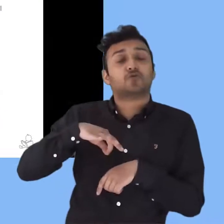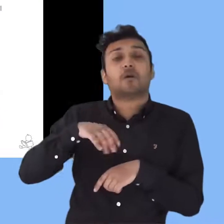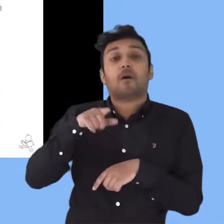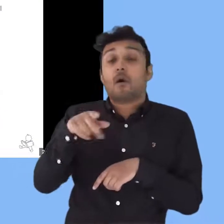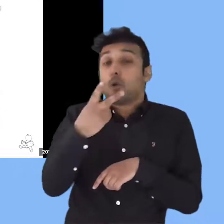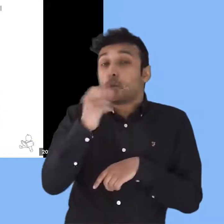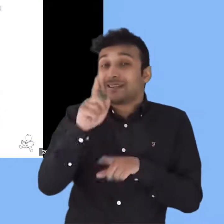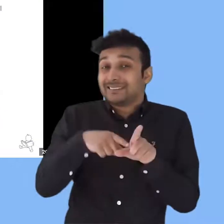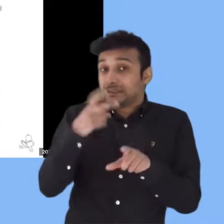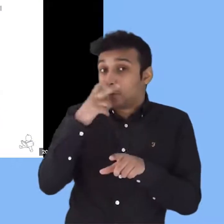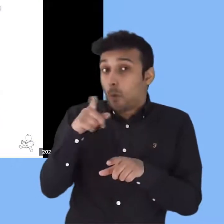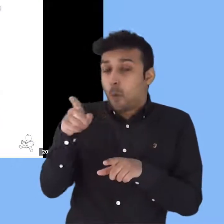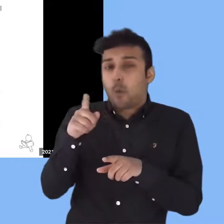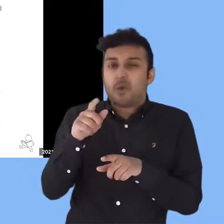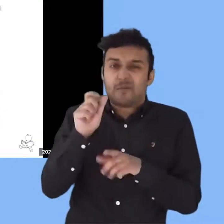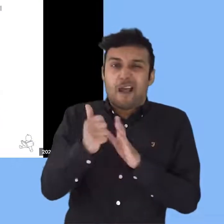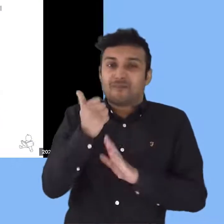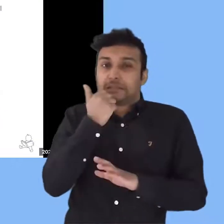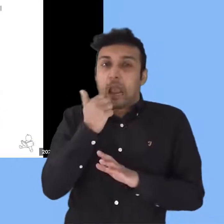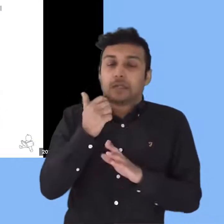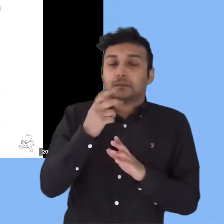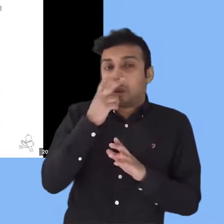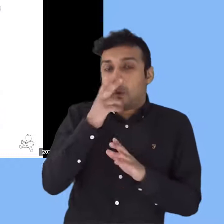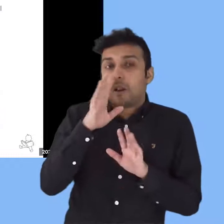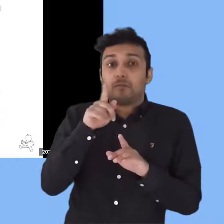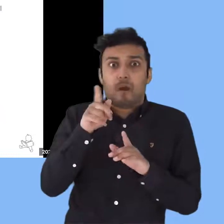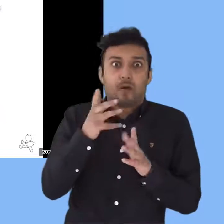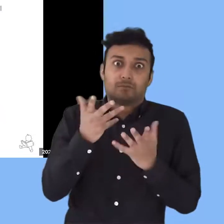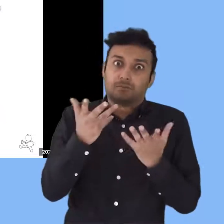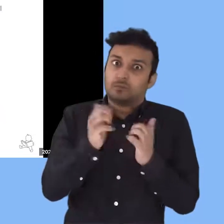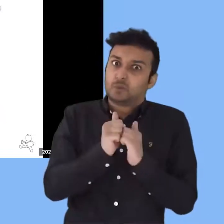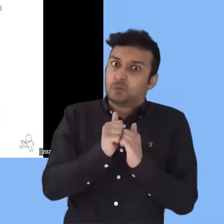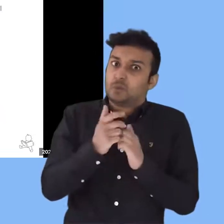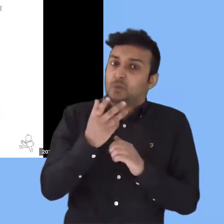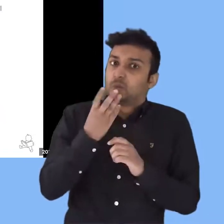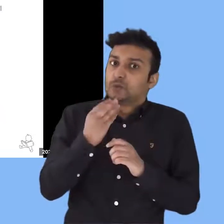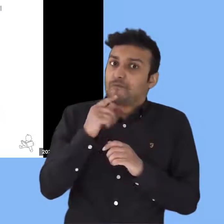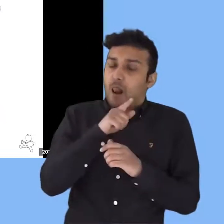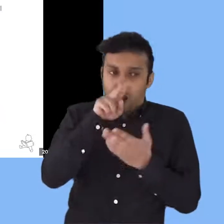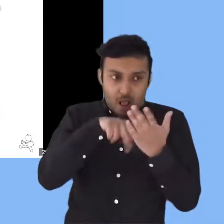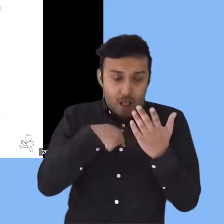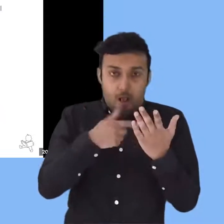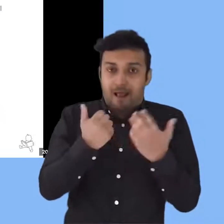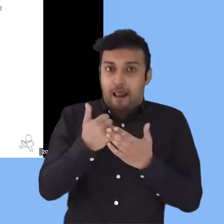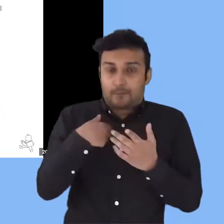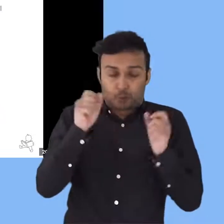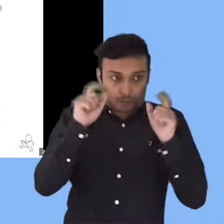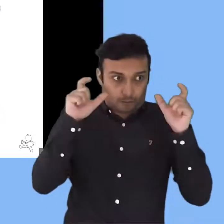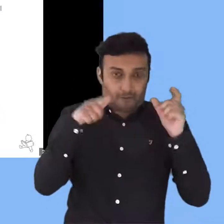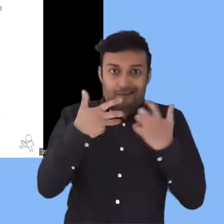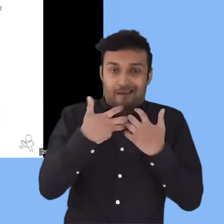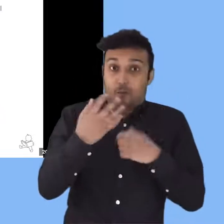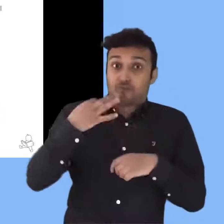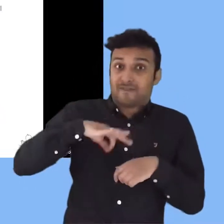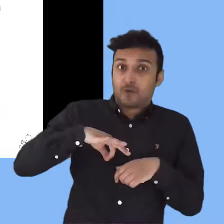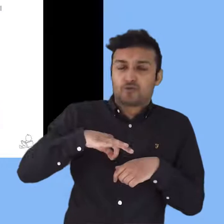little bit dated, but it's a really, really good way of recognizing the ways in which our privileges affect our lives on a day-to-day basis. And it's something that I'd ask